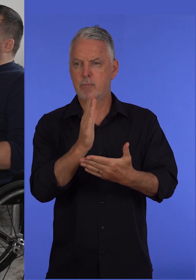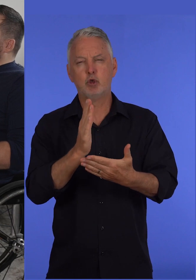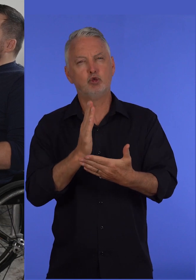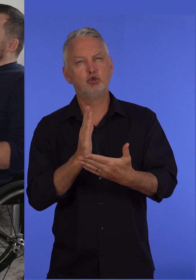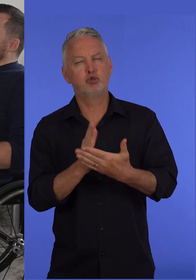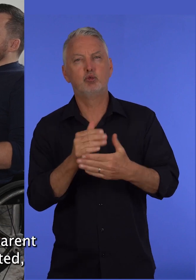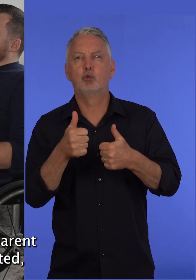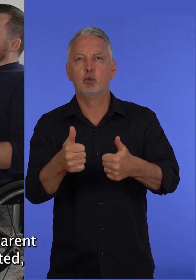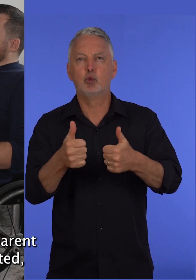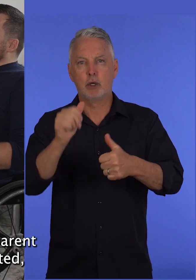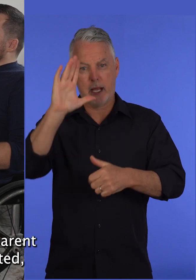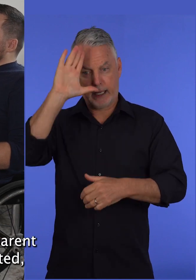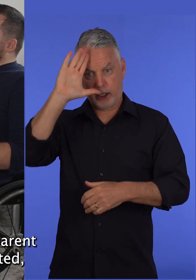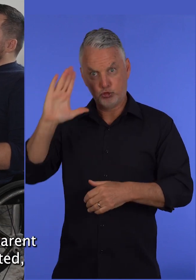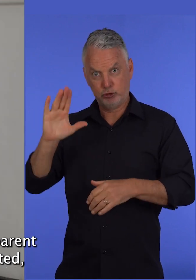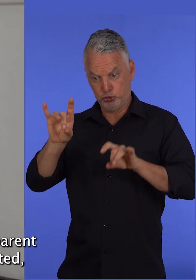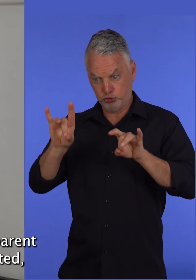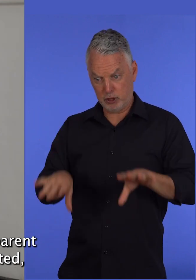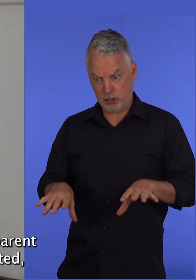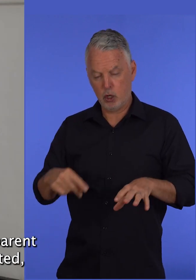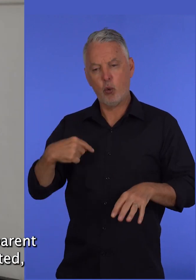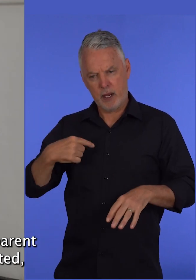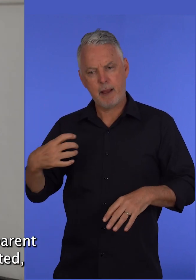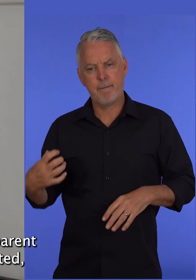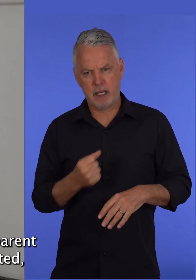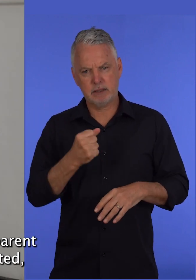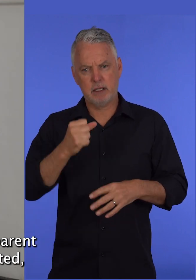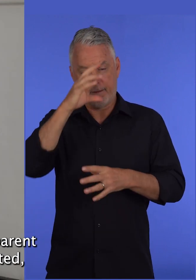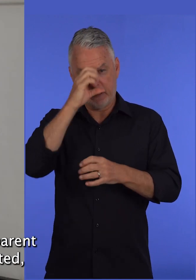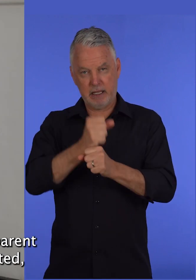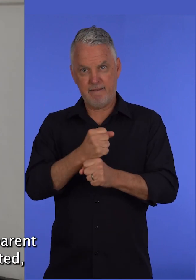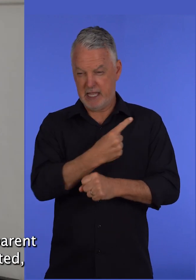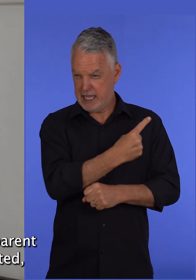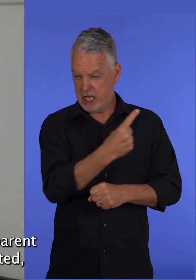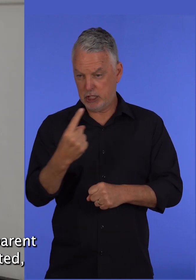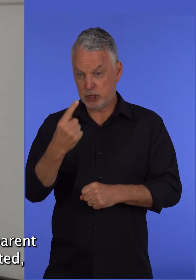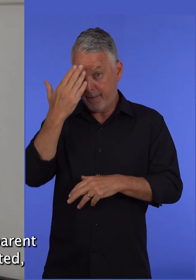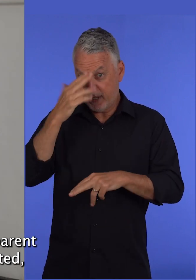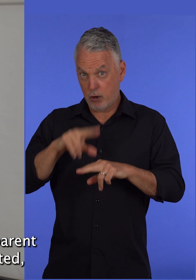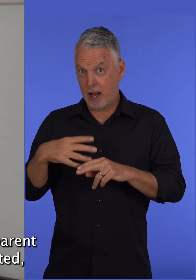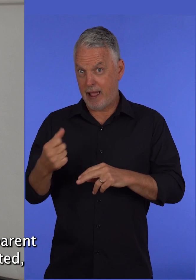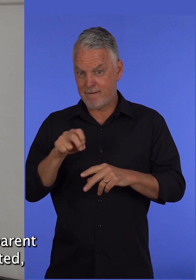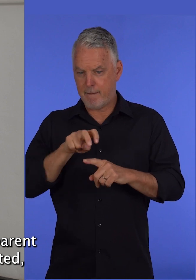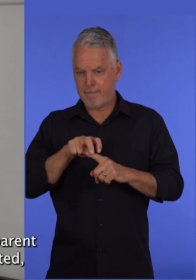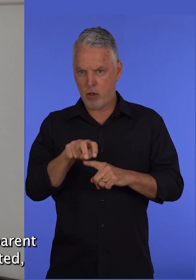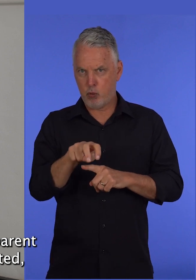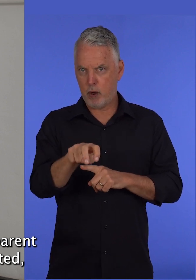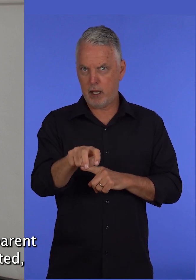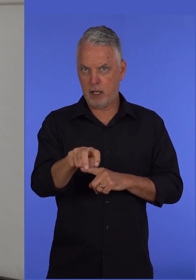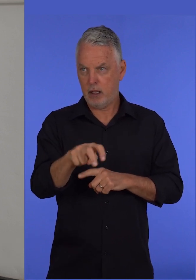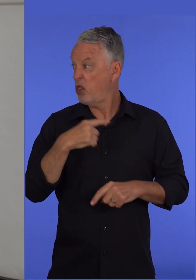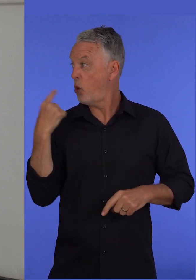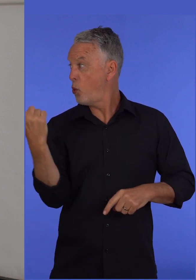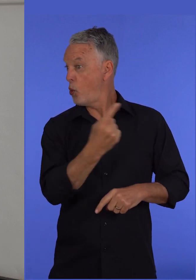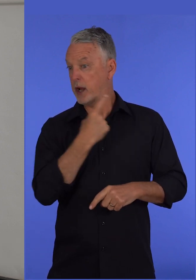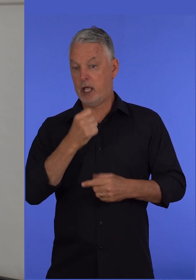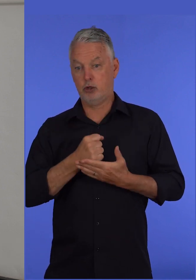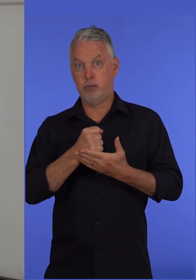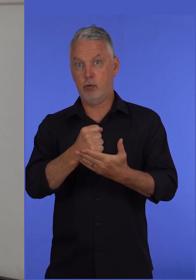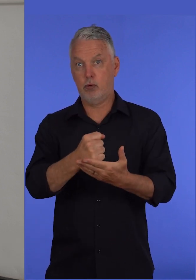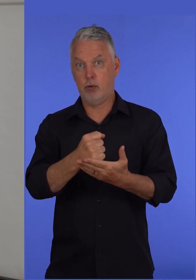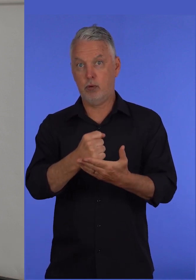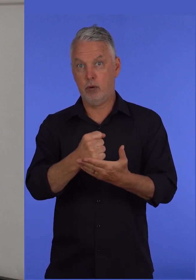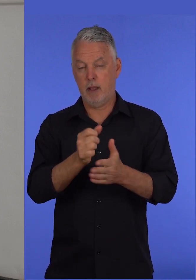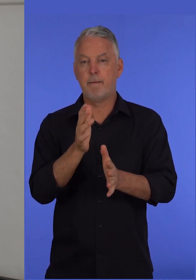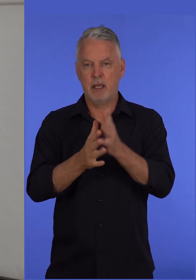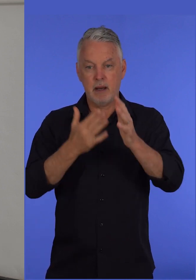we are, we need to ensure that every parent has a pathway that is supported, that they